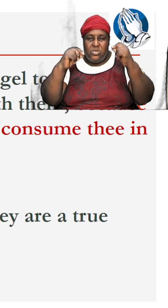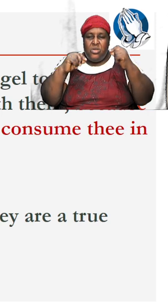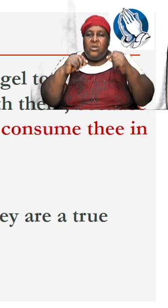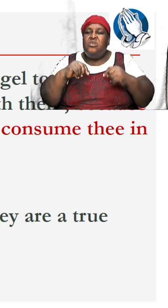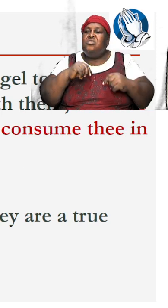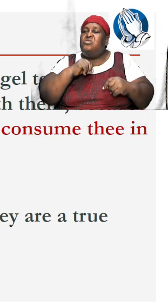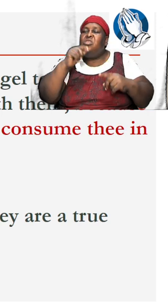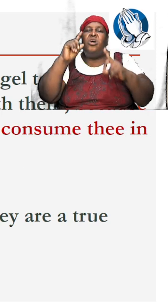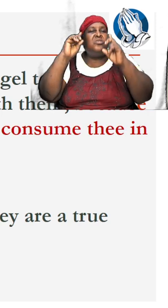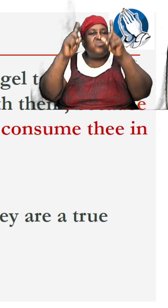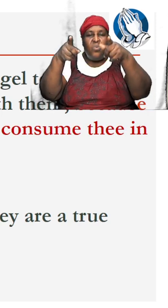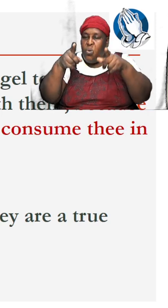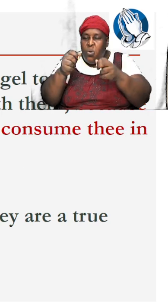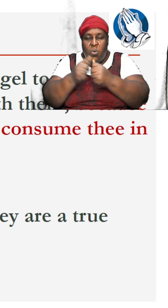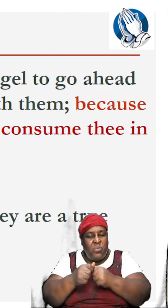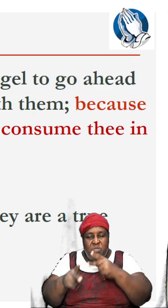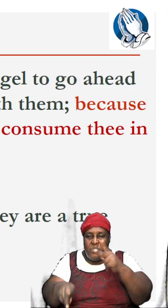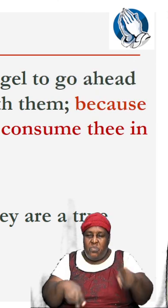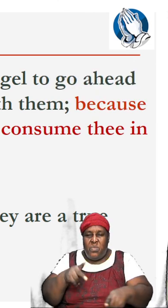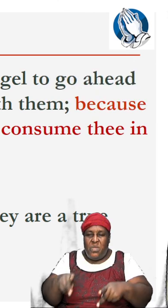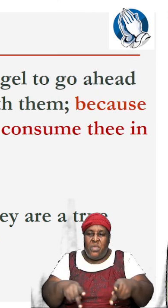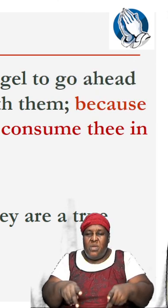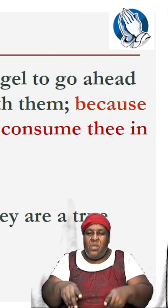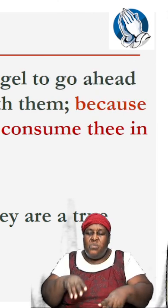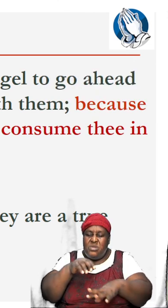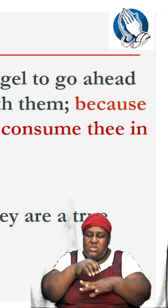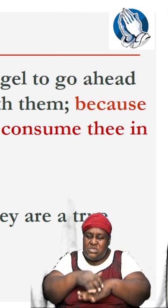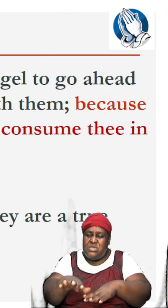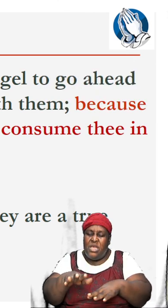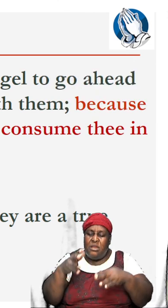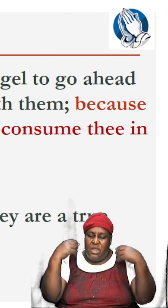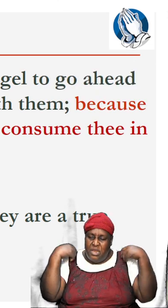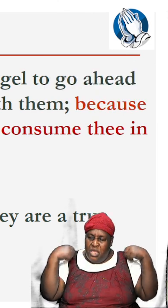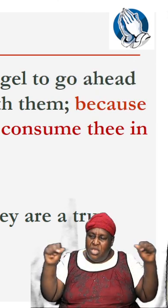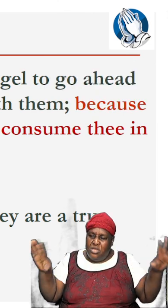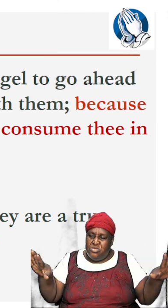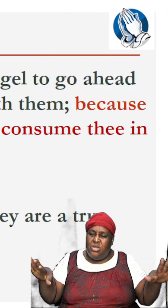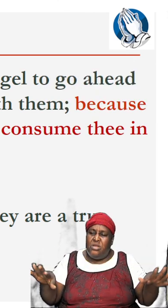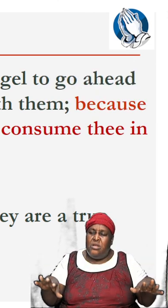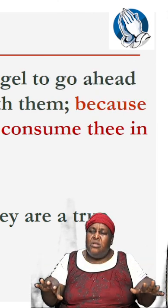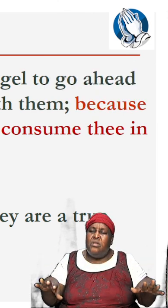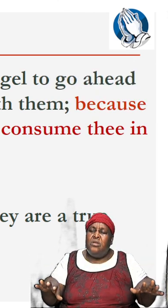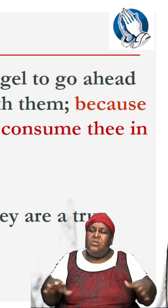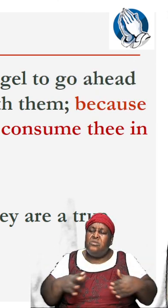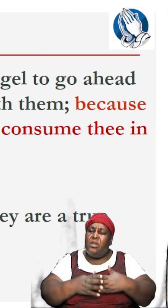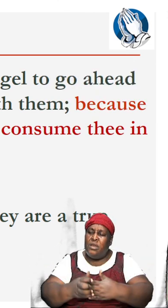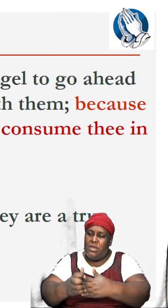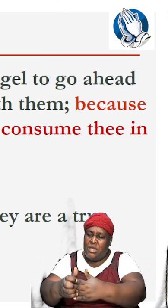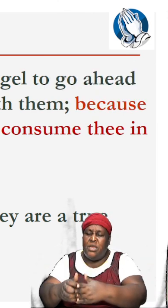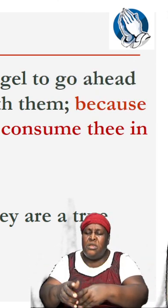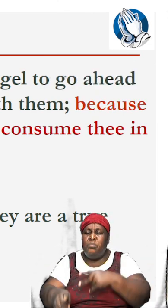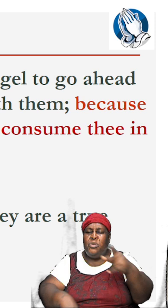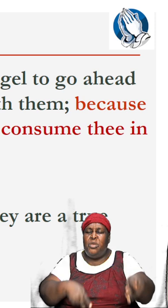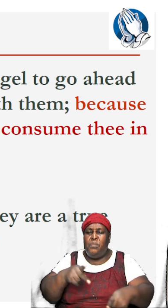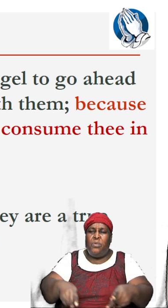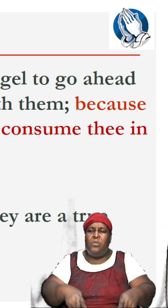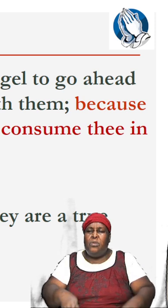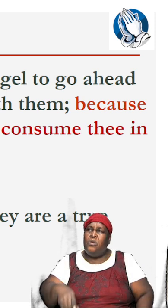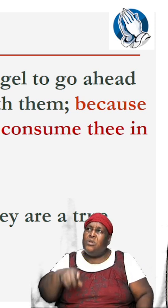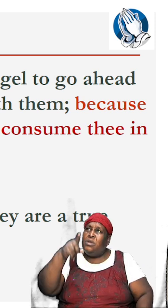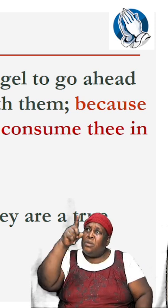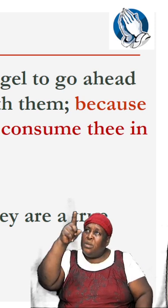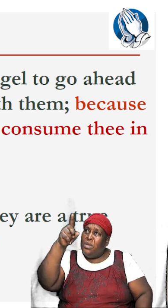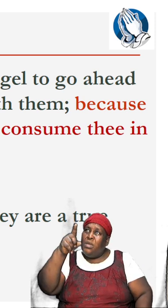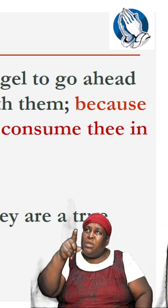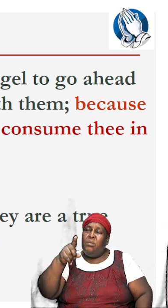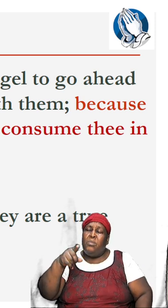up with the people. He said he would send an angel to go ahead of them, but he, God, will not